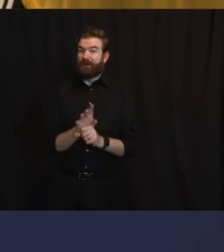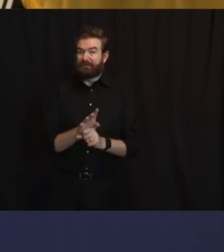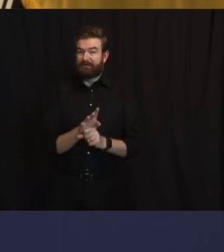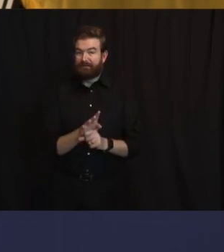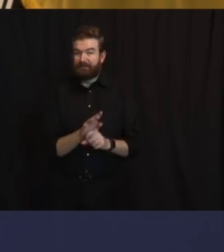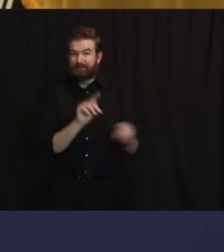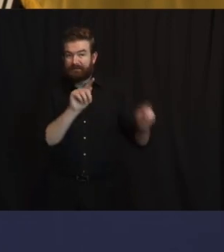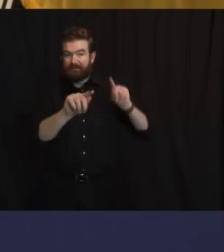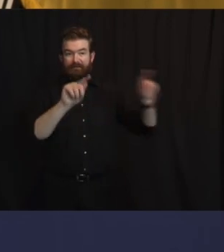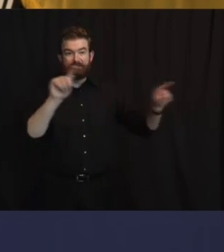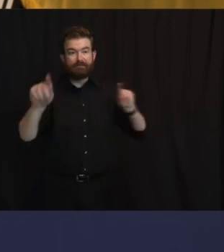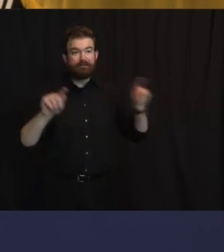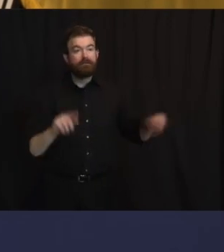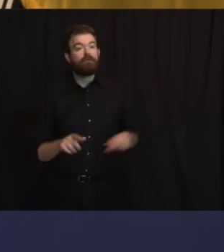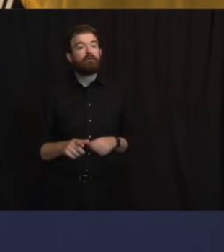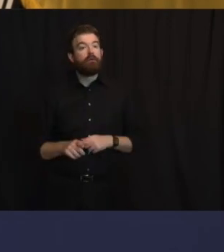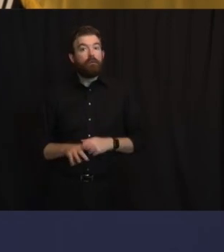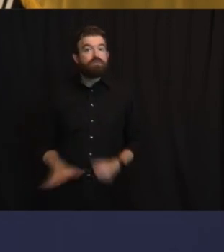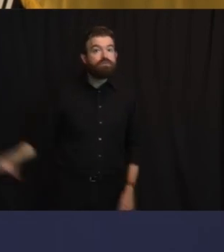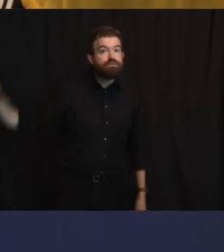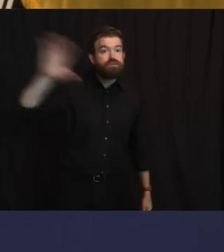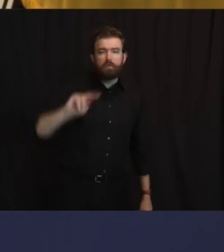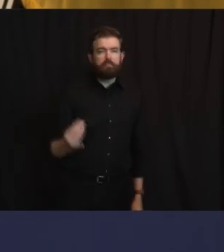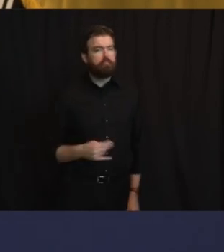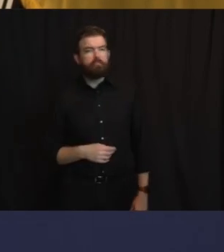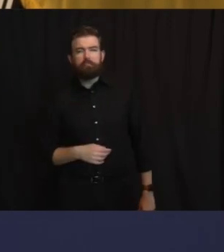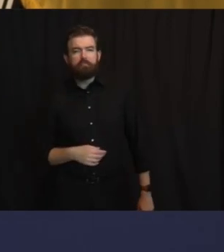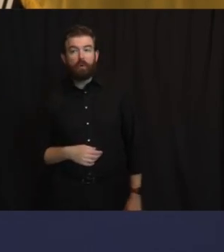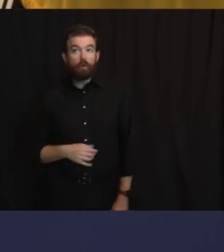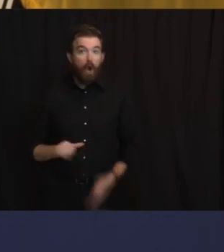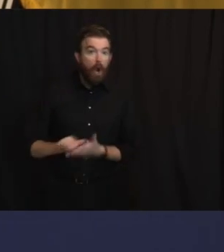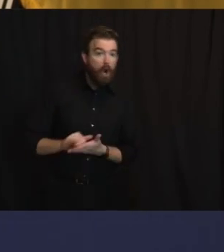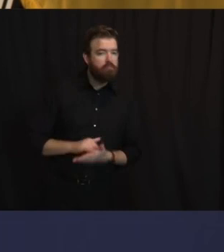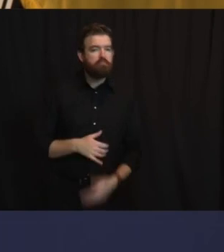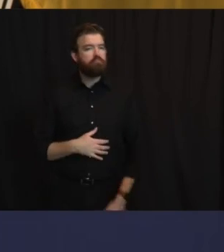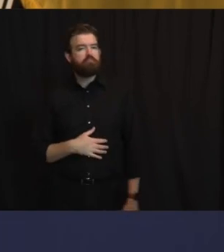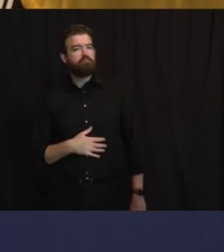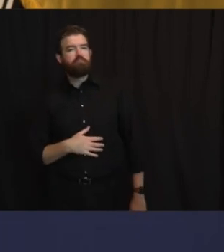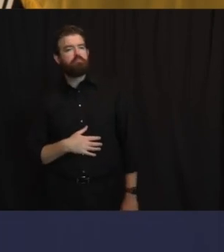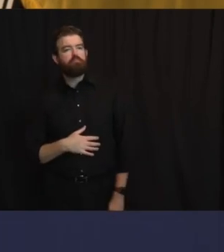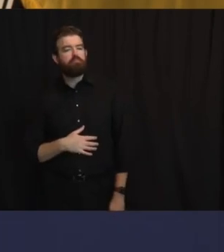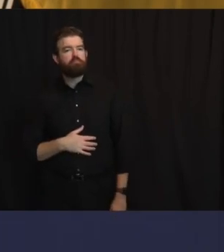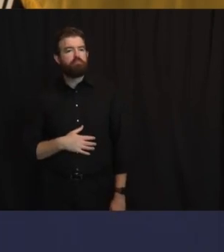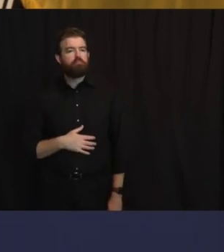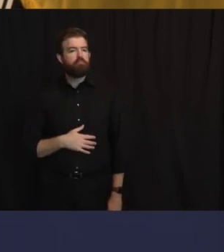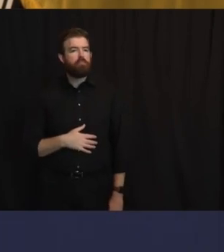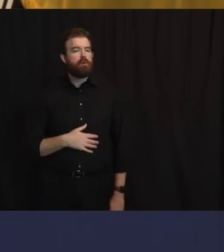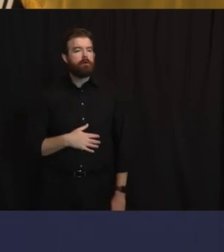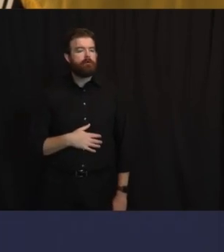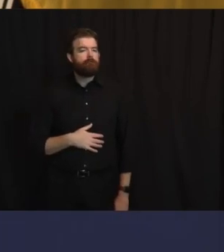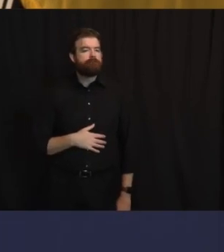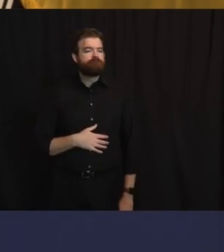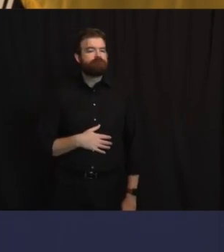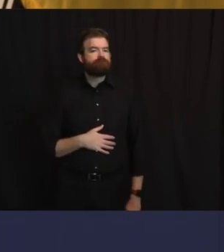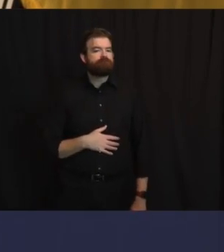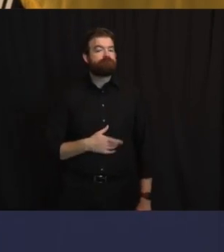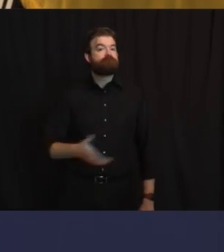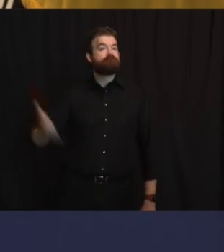Jersey, all over the metro New York area, a repeat of what we saw when the virus first hit us last spring.